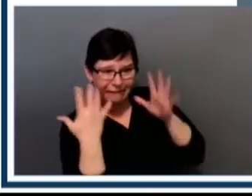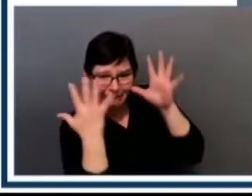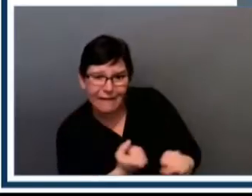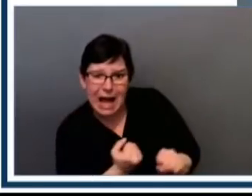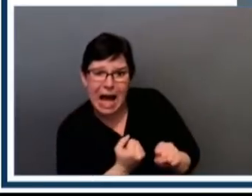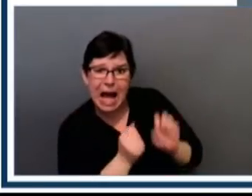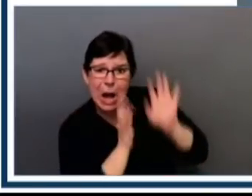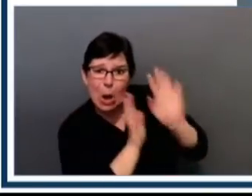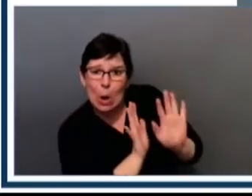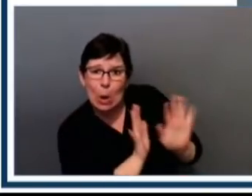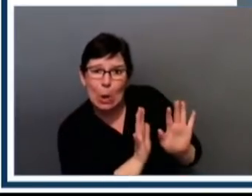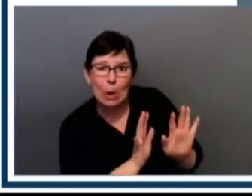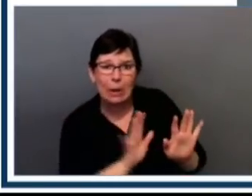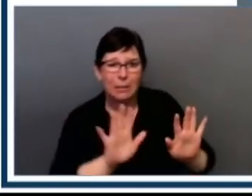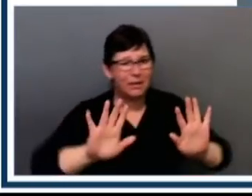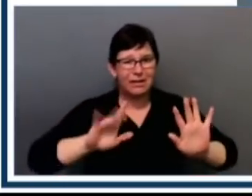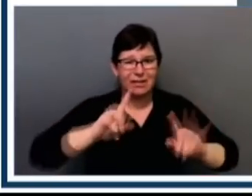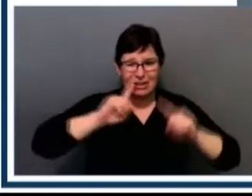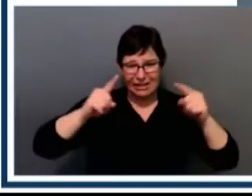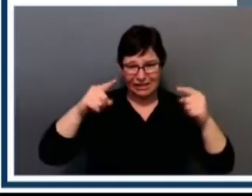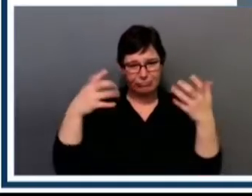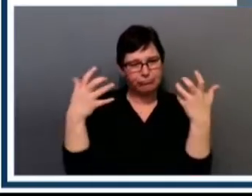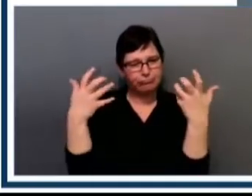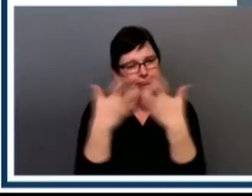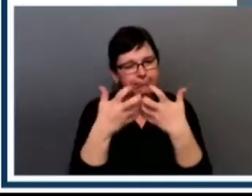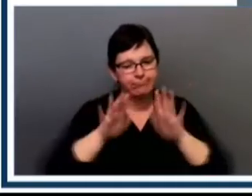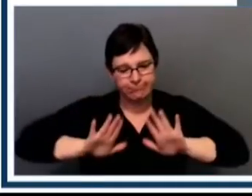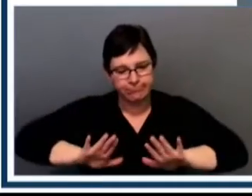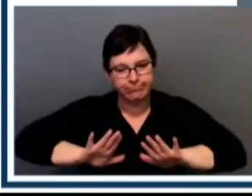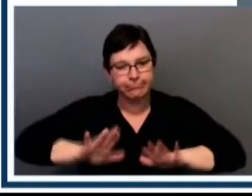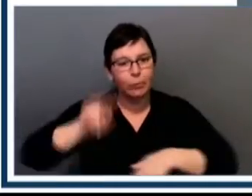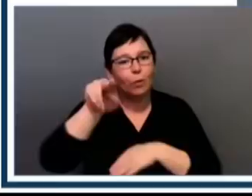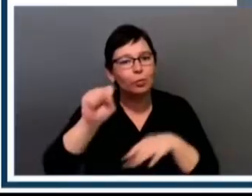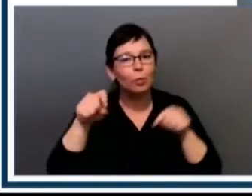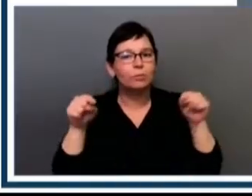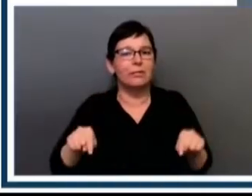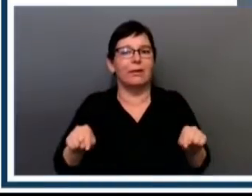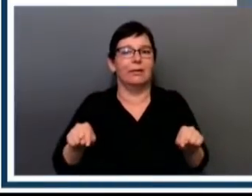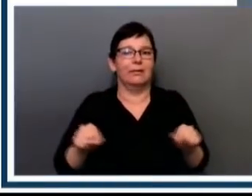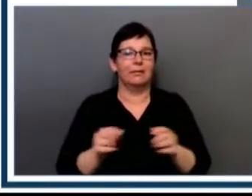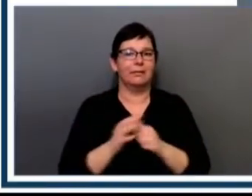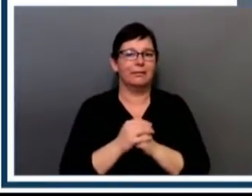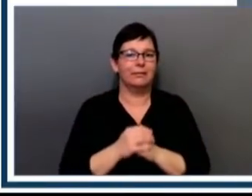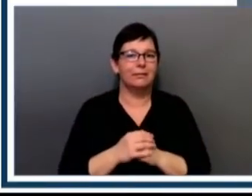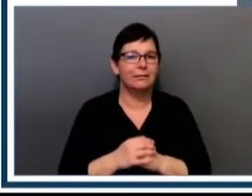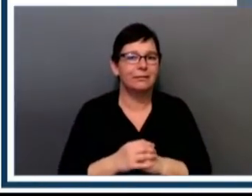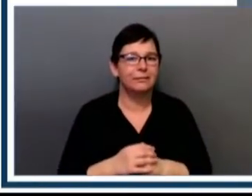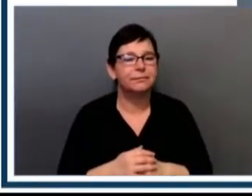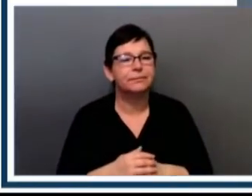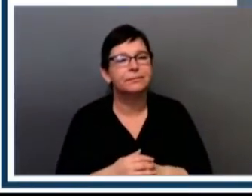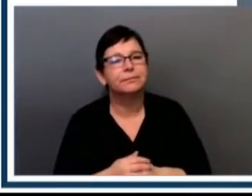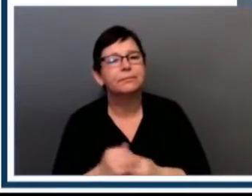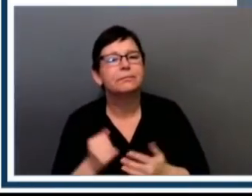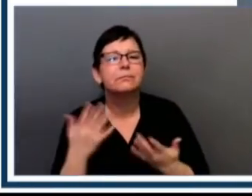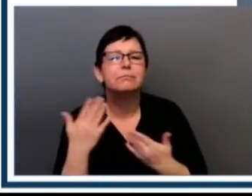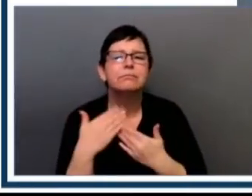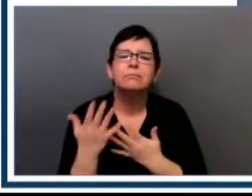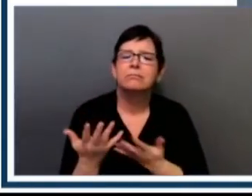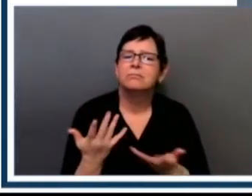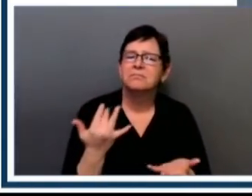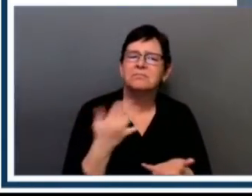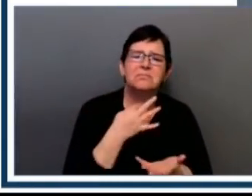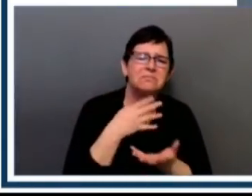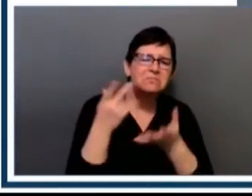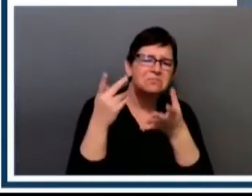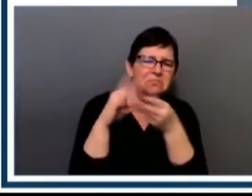COVID deaths we're still experiencing and put that in some sort of context. I'm thinking last time we had numbers, it